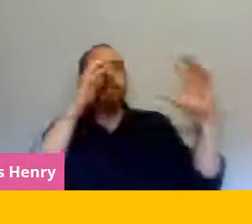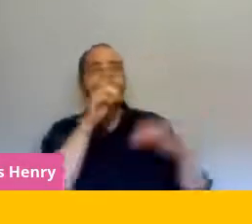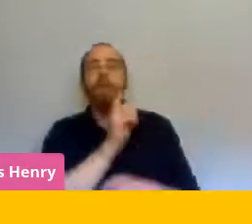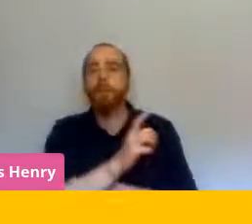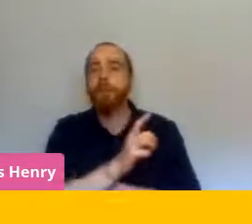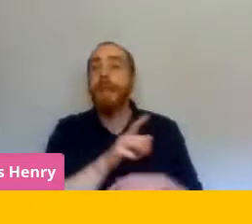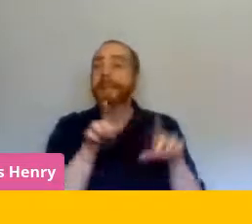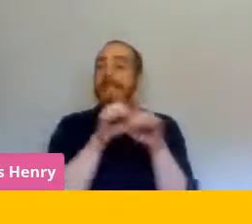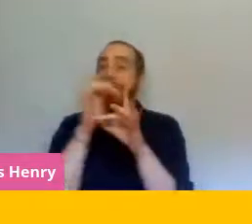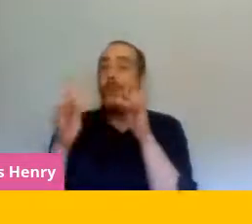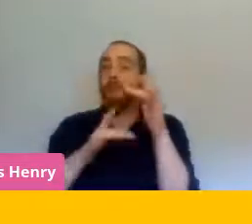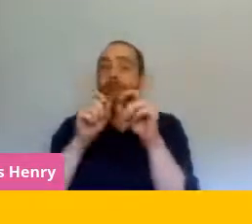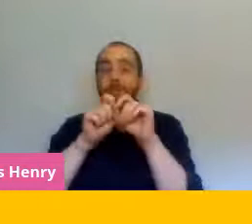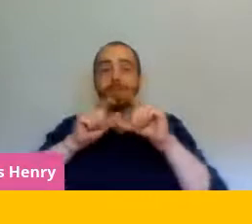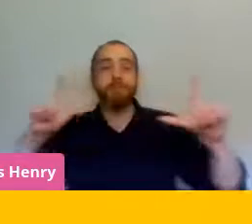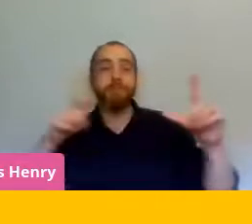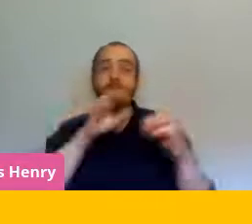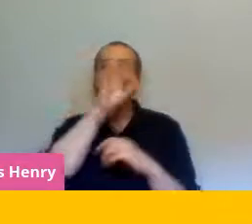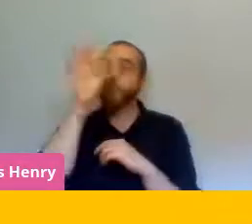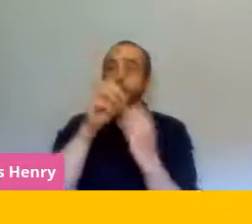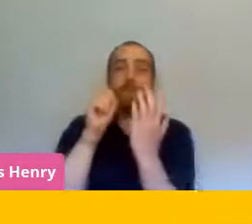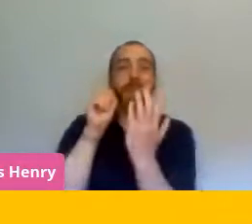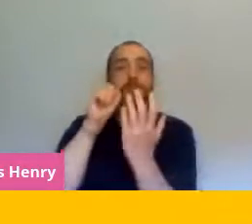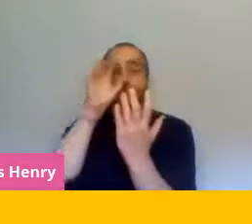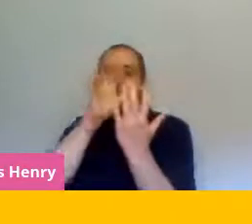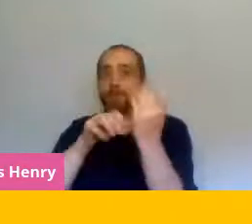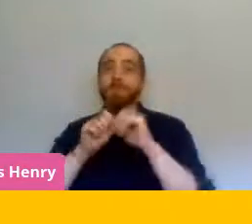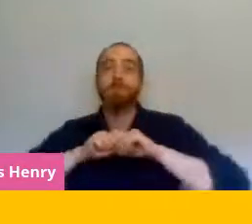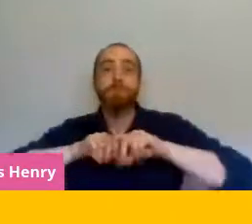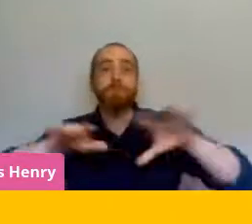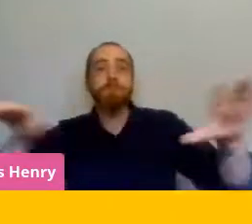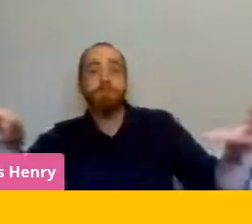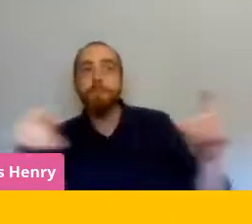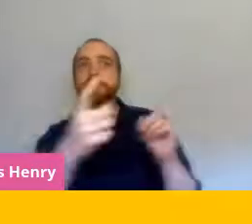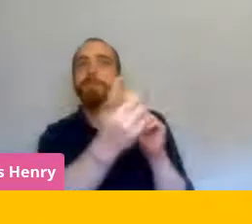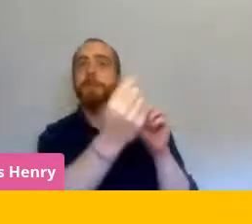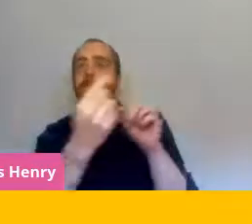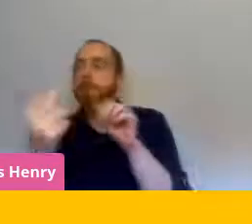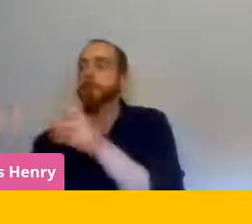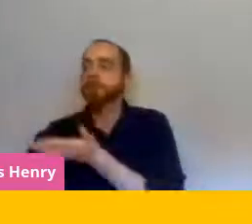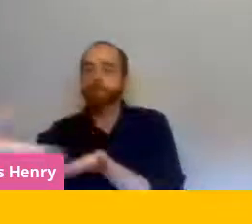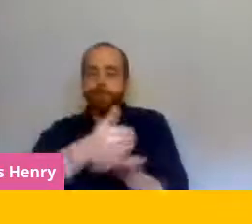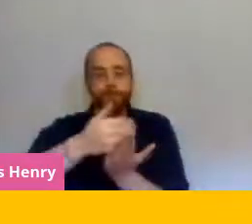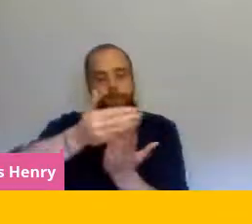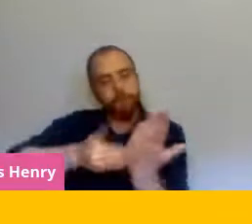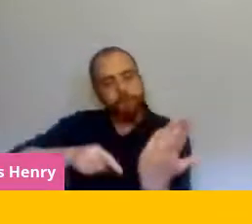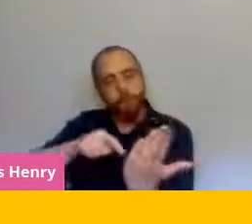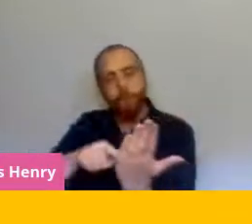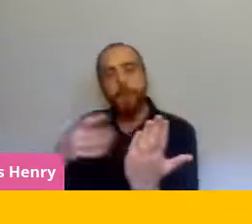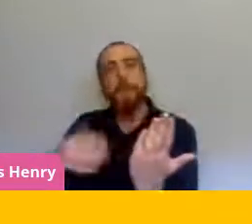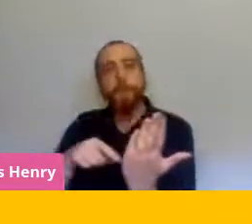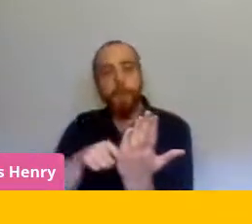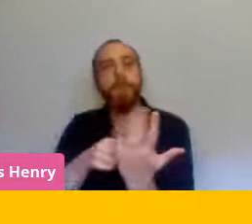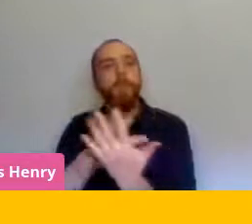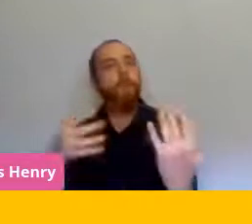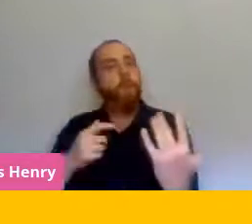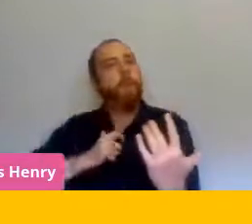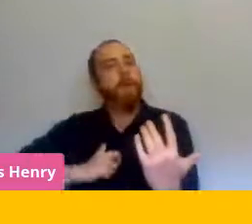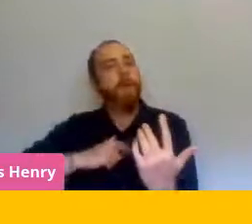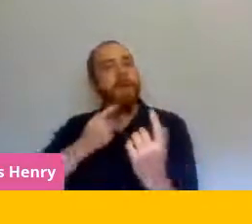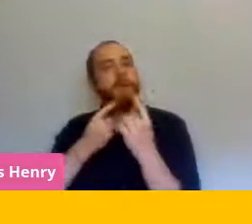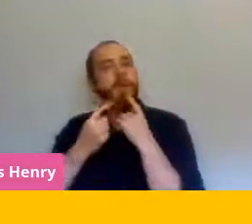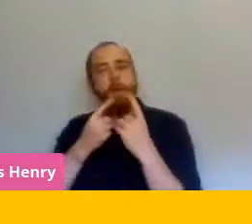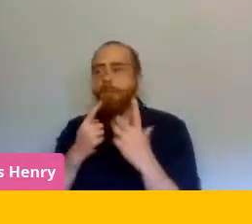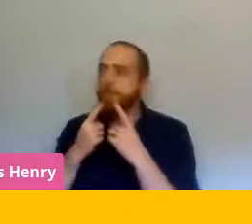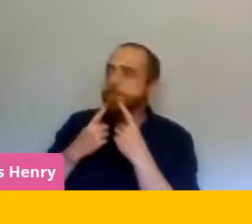and fixed-term contract staff who've been affected by the crisis. And this provided a lot of really powerful personal testimony. So some of you